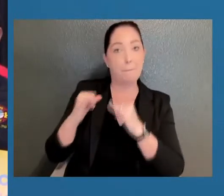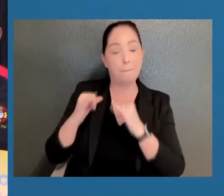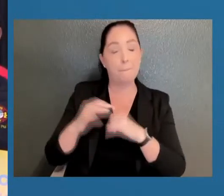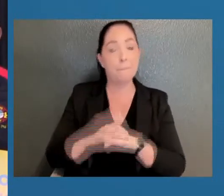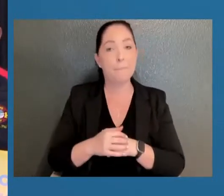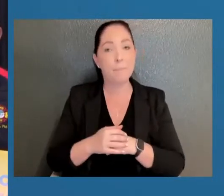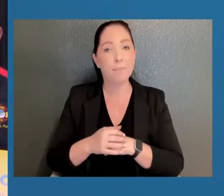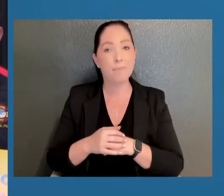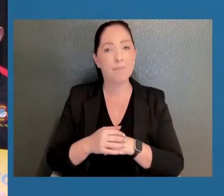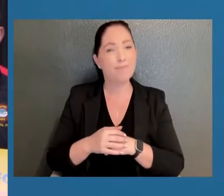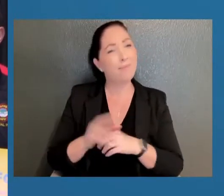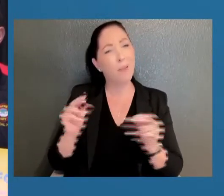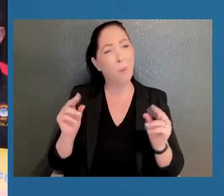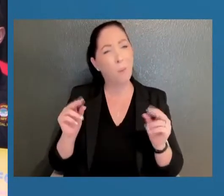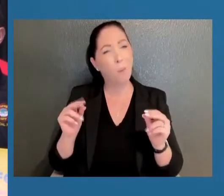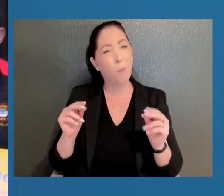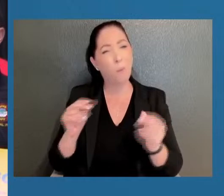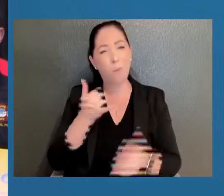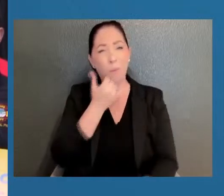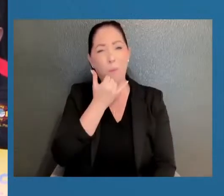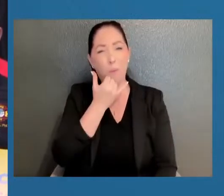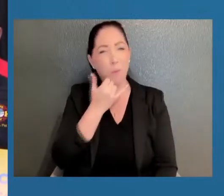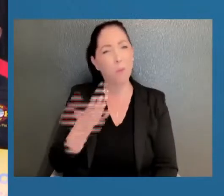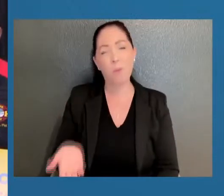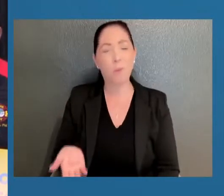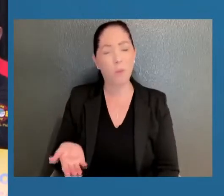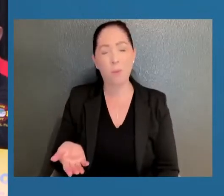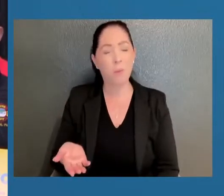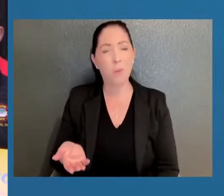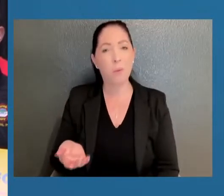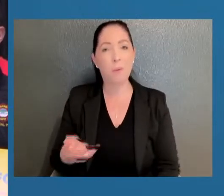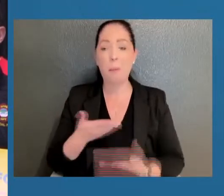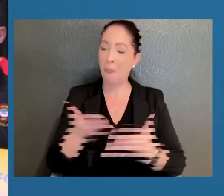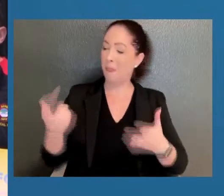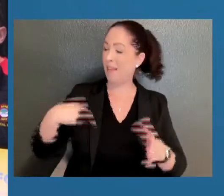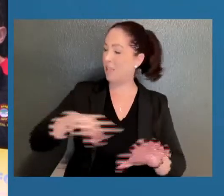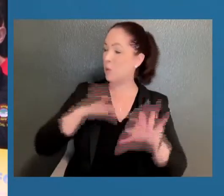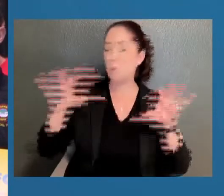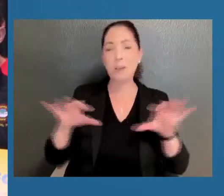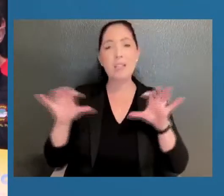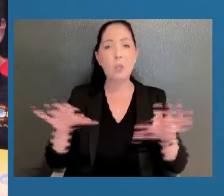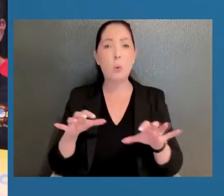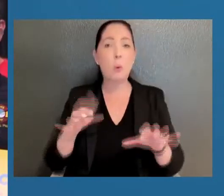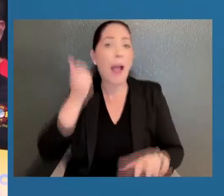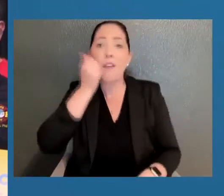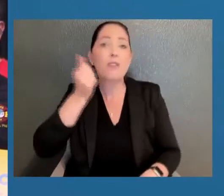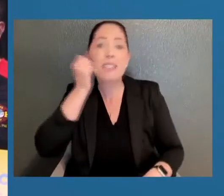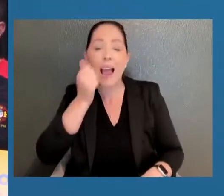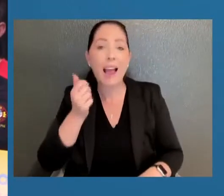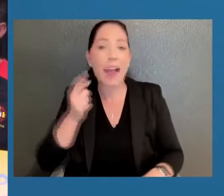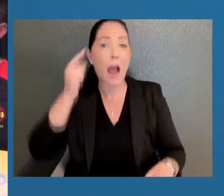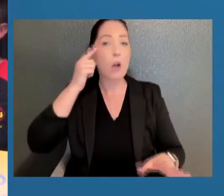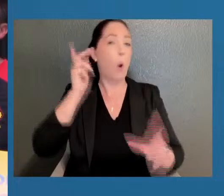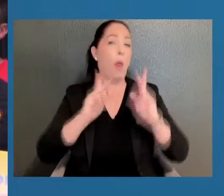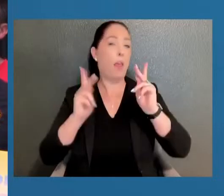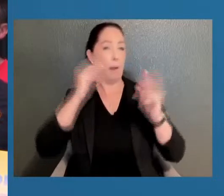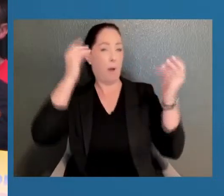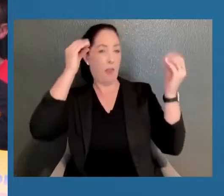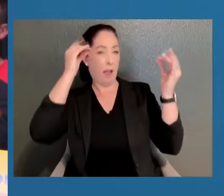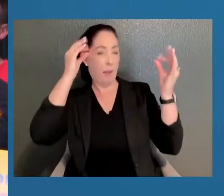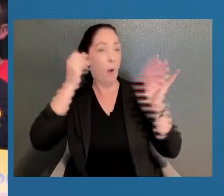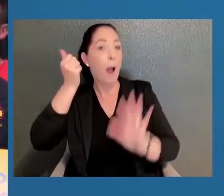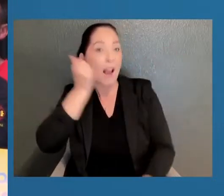should be about. The things we do, even every day, I don't think people think about this all the time, so I just want to say